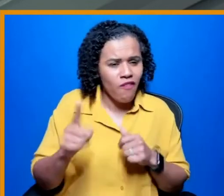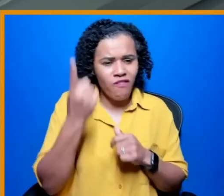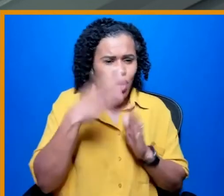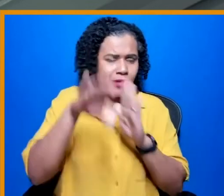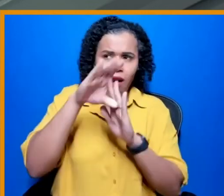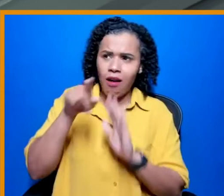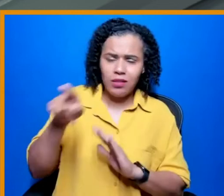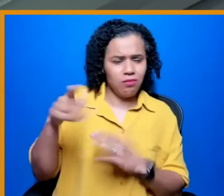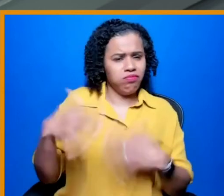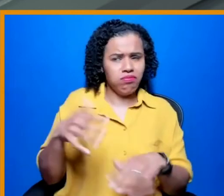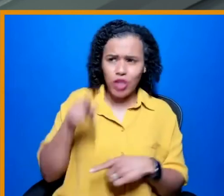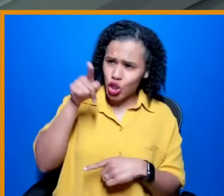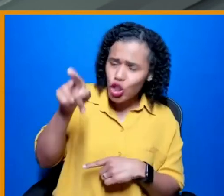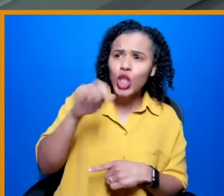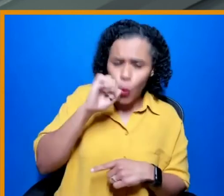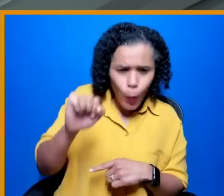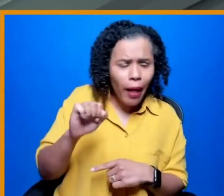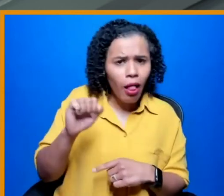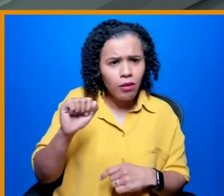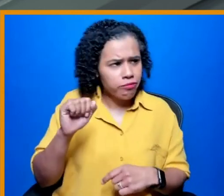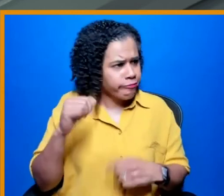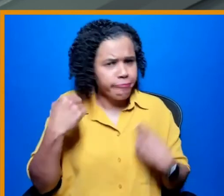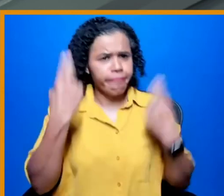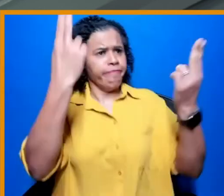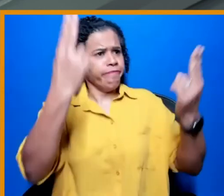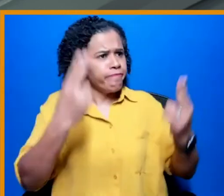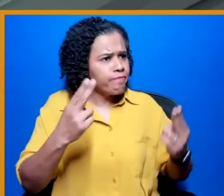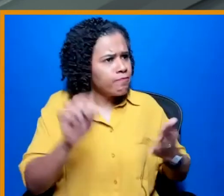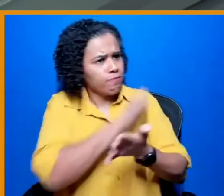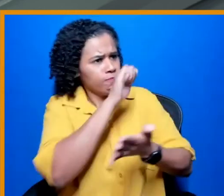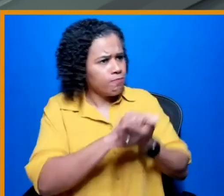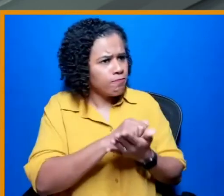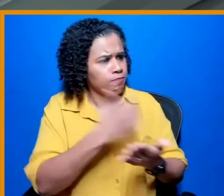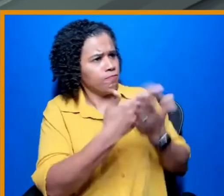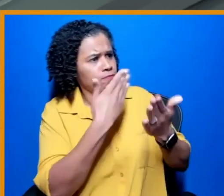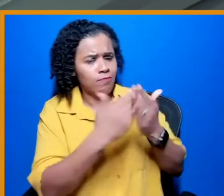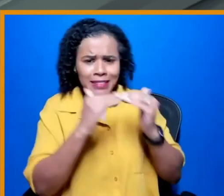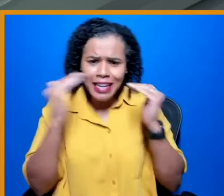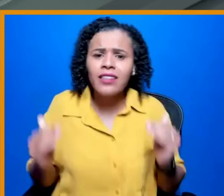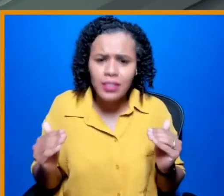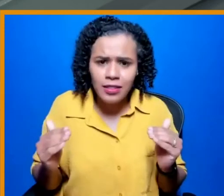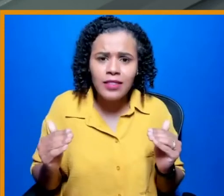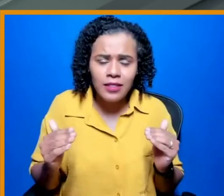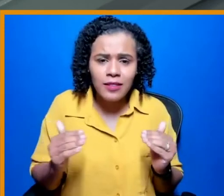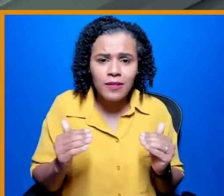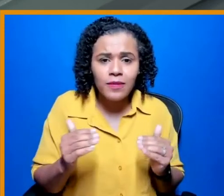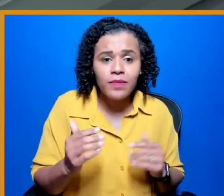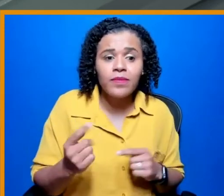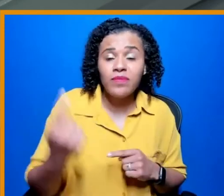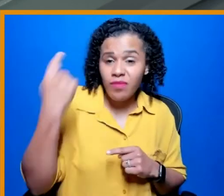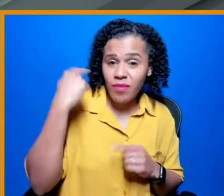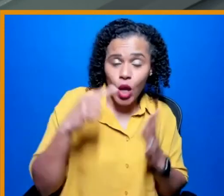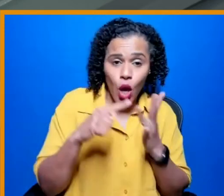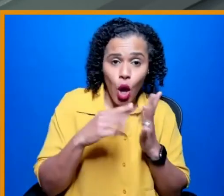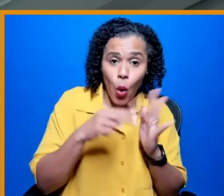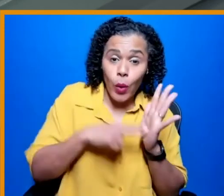for somebody who would stand up for what was right and for proper standards. What we saw at the time of Owen Paterson, I